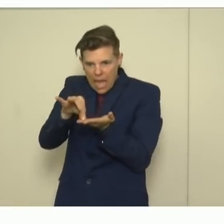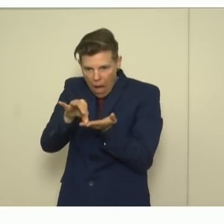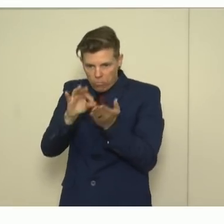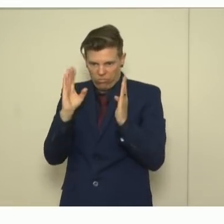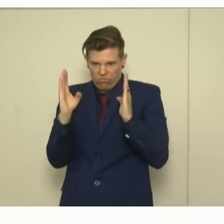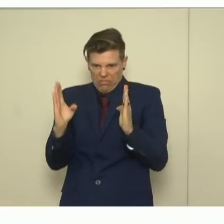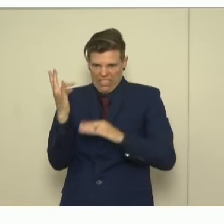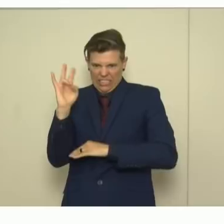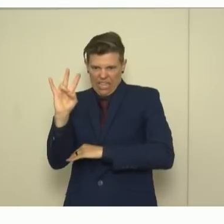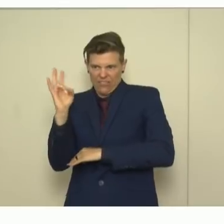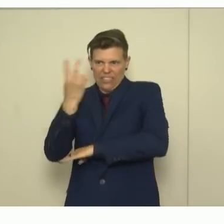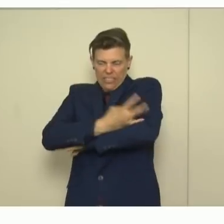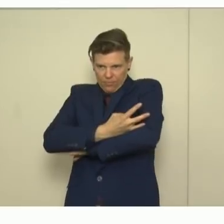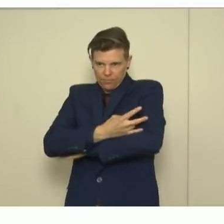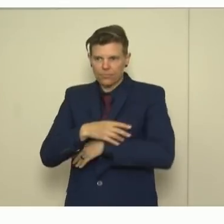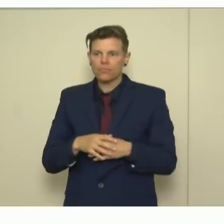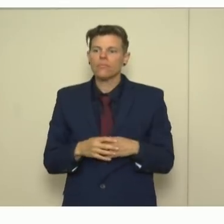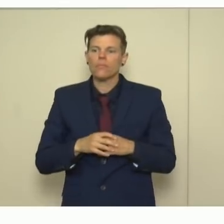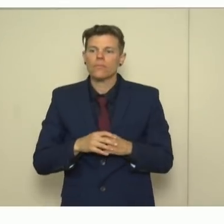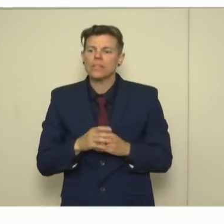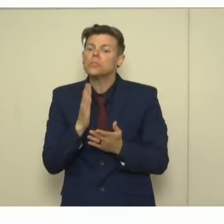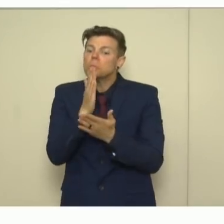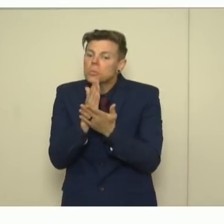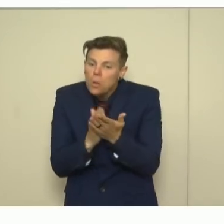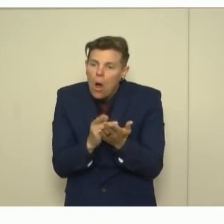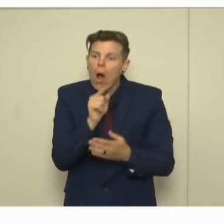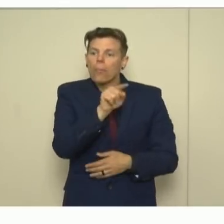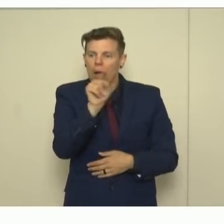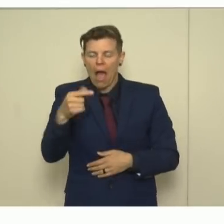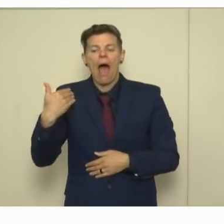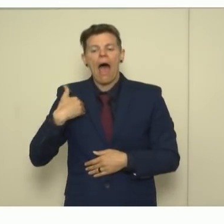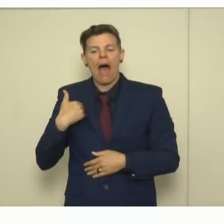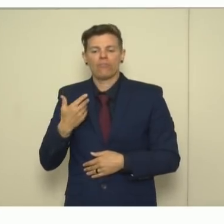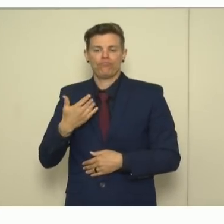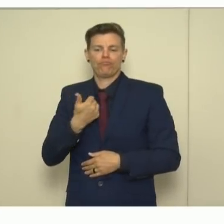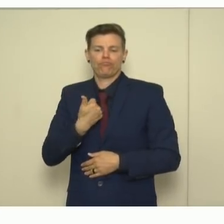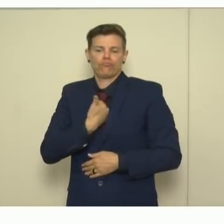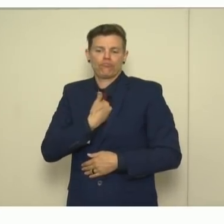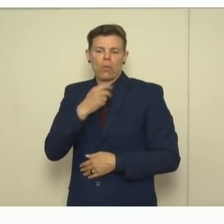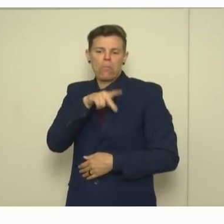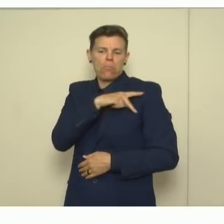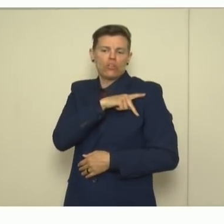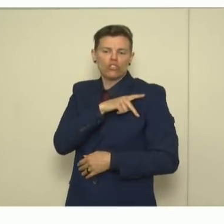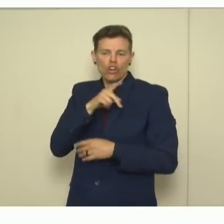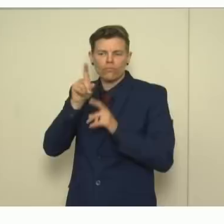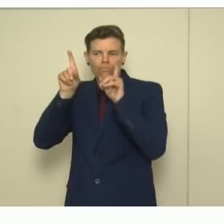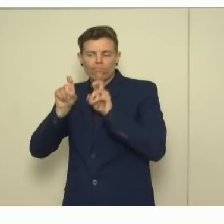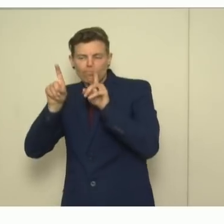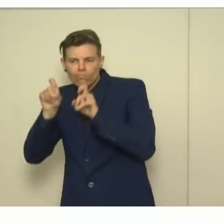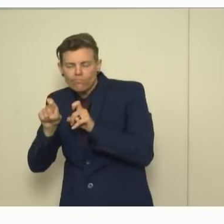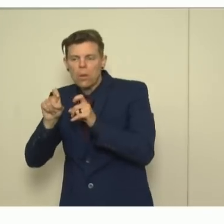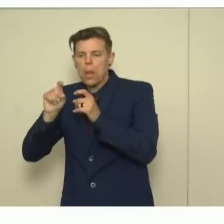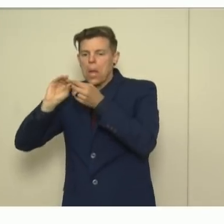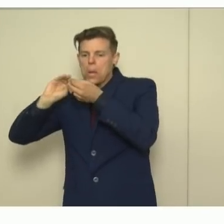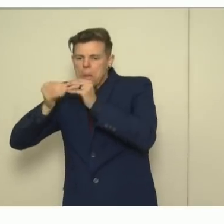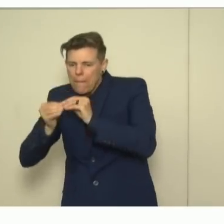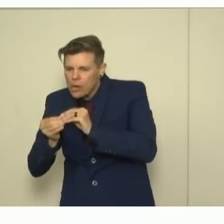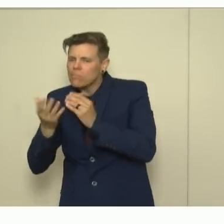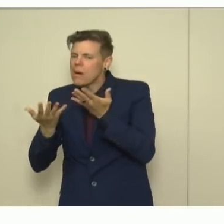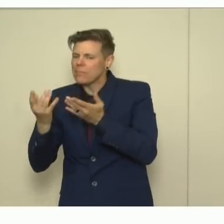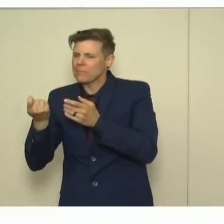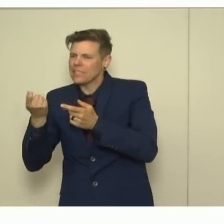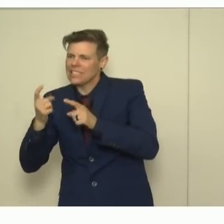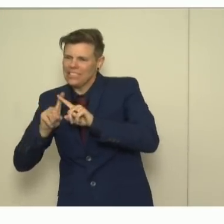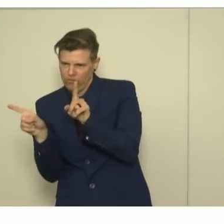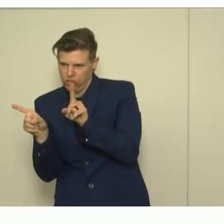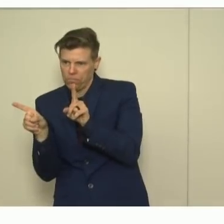which people do on the press conference data. But a little bit of a lag. We're at 101, great number to be at, best we've been at in a really